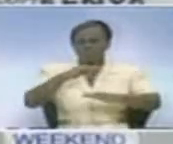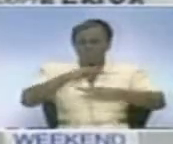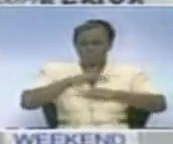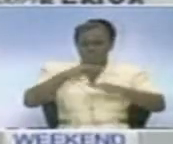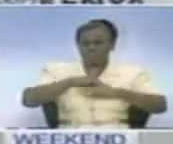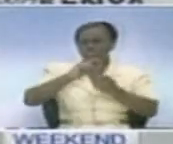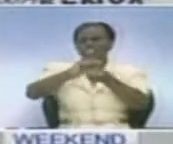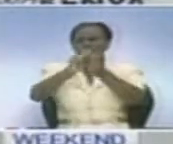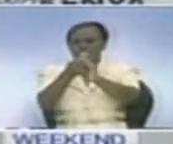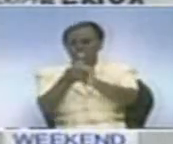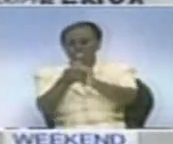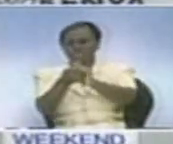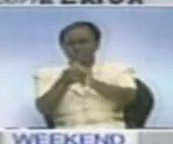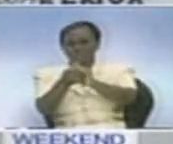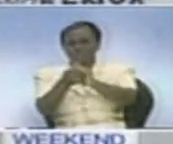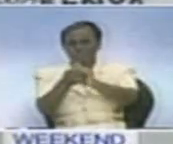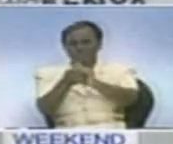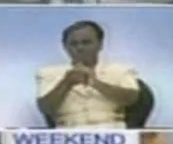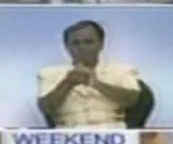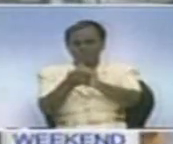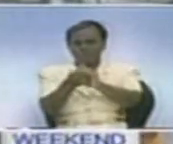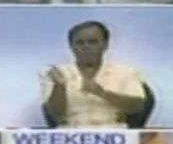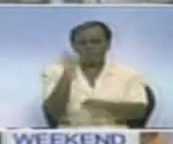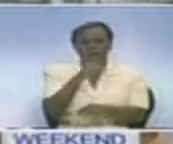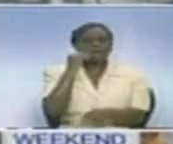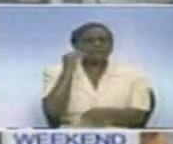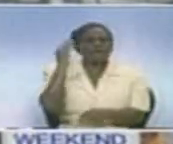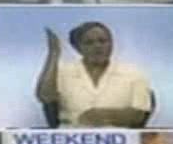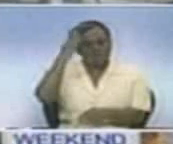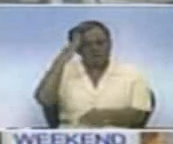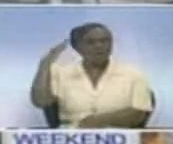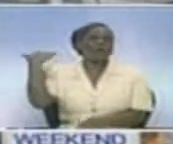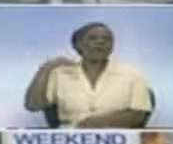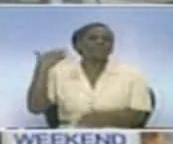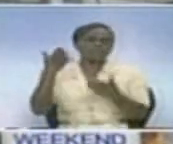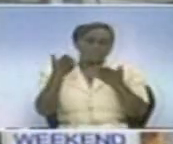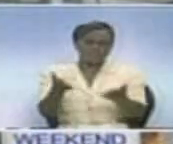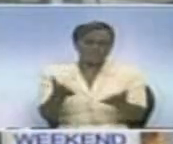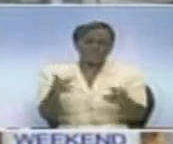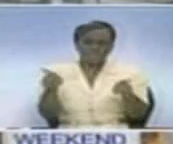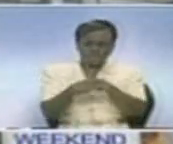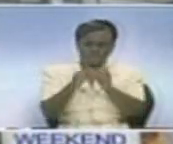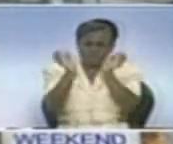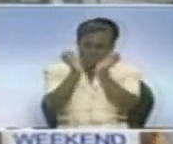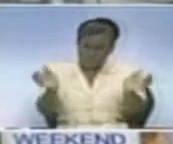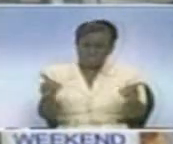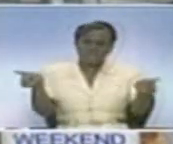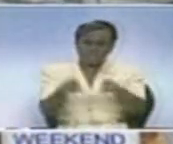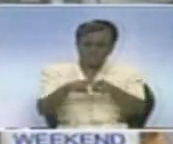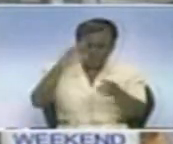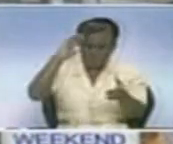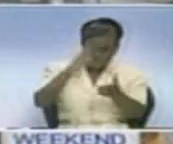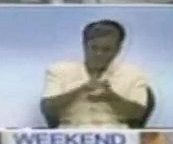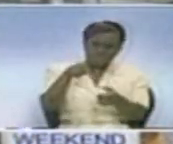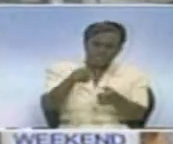reformed, we can send you home. We know crime is being committed. We know crime has to be punished. But we also believe that the punishment